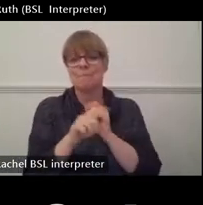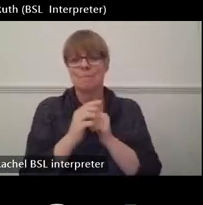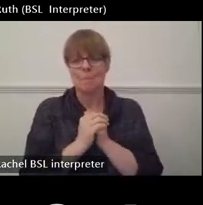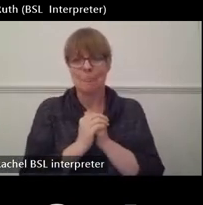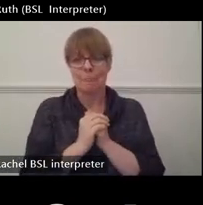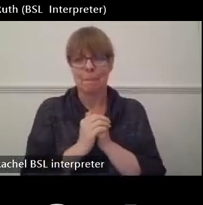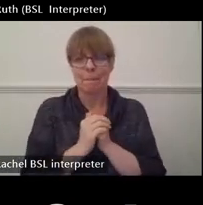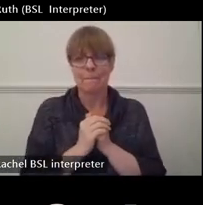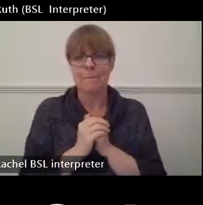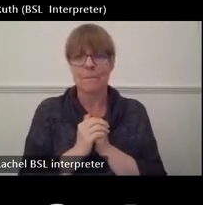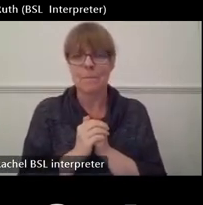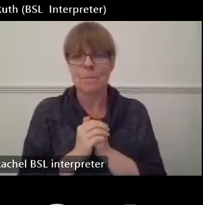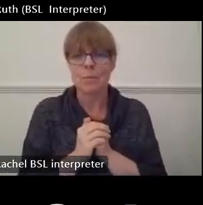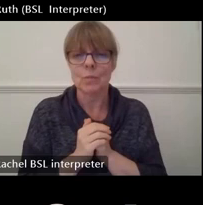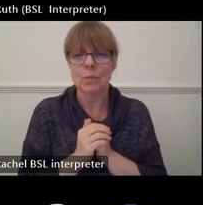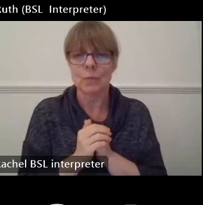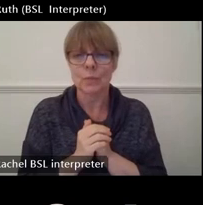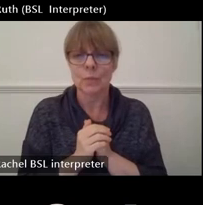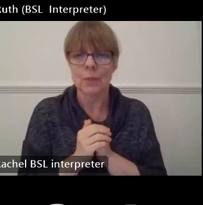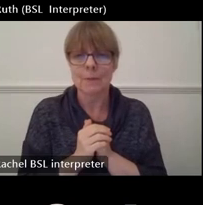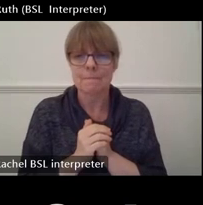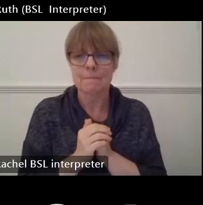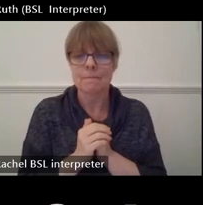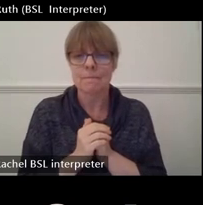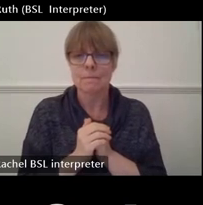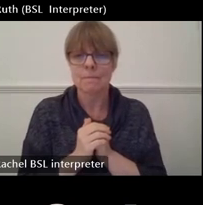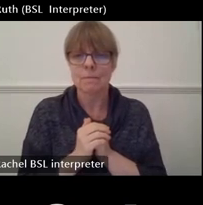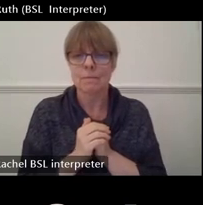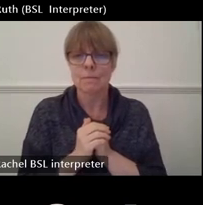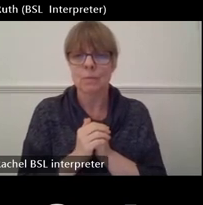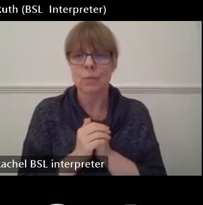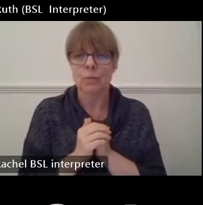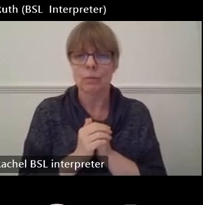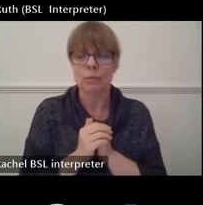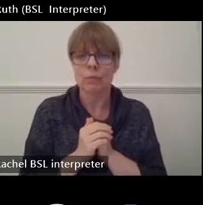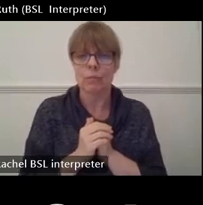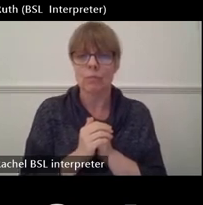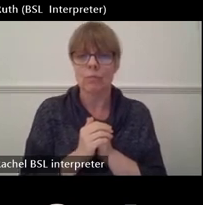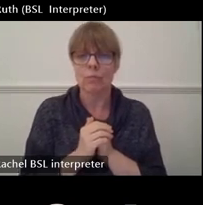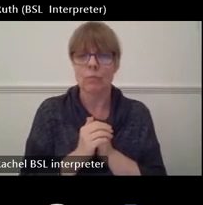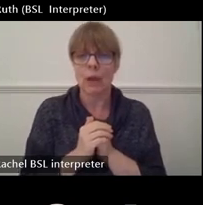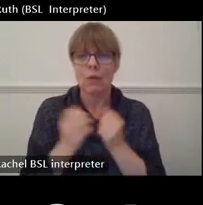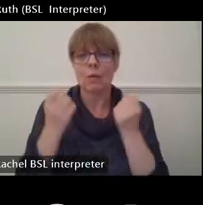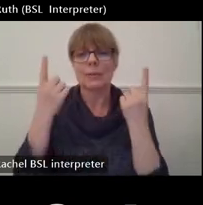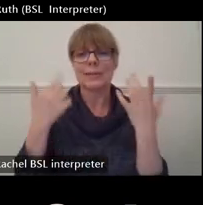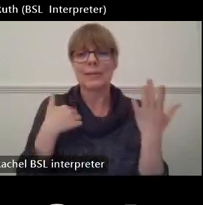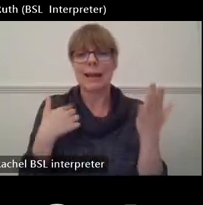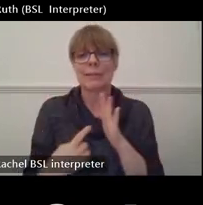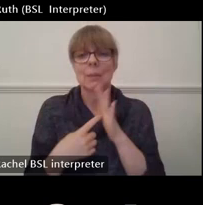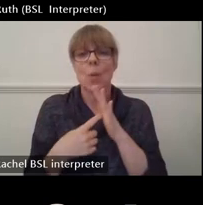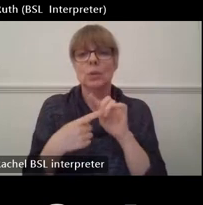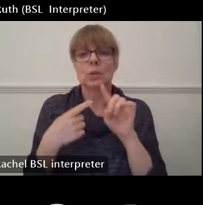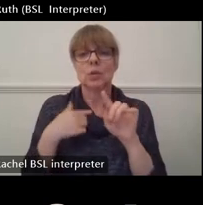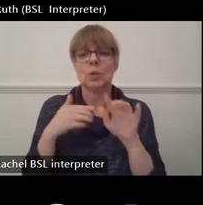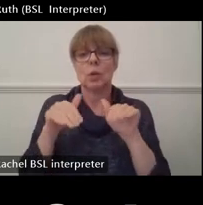I've had to be told that it's okay to take a break and not do things.